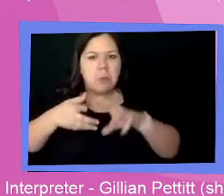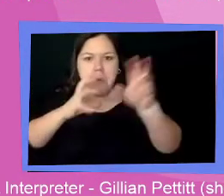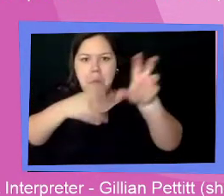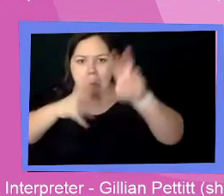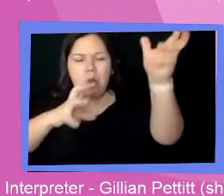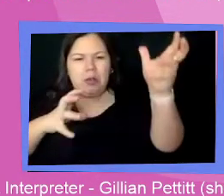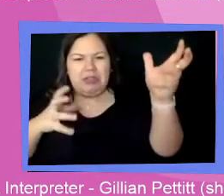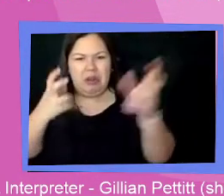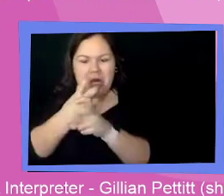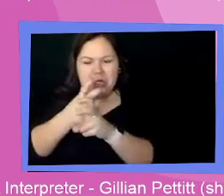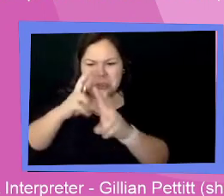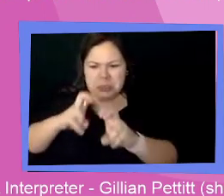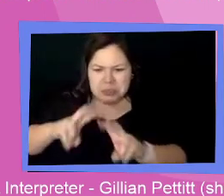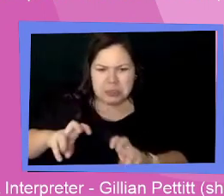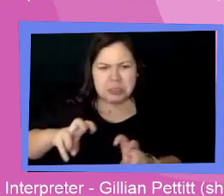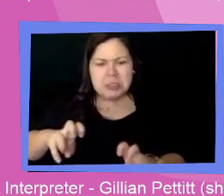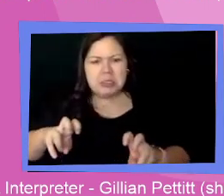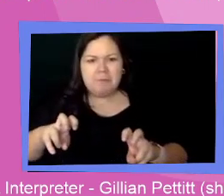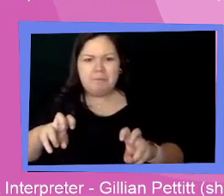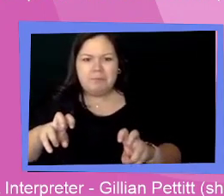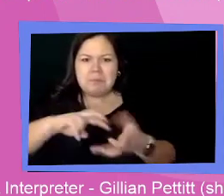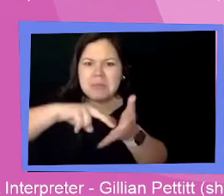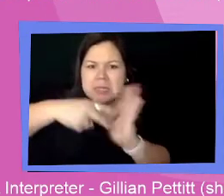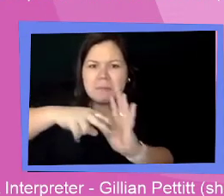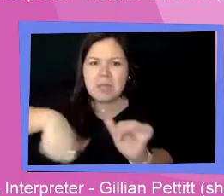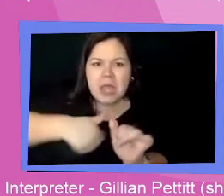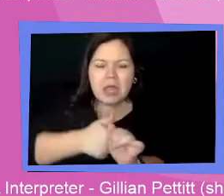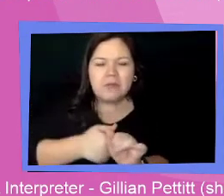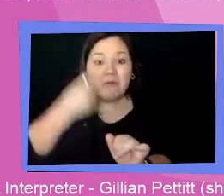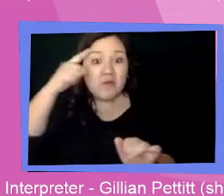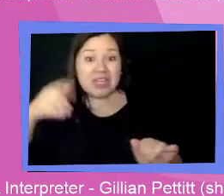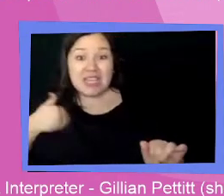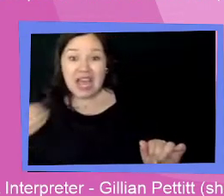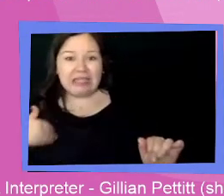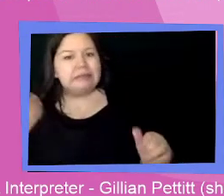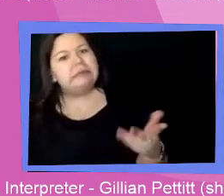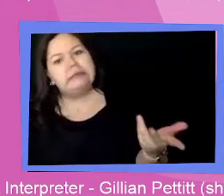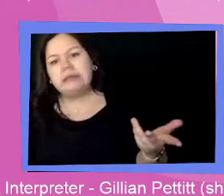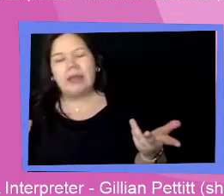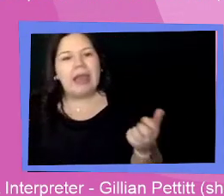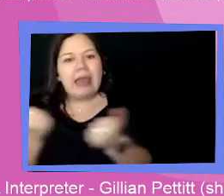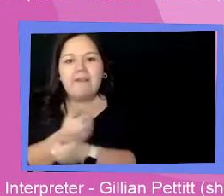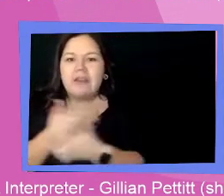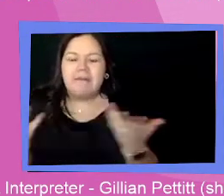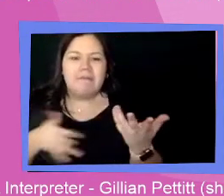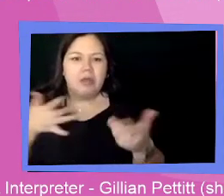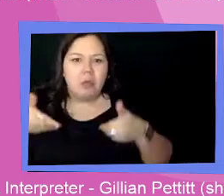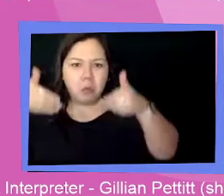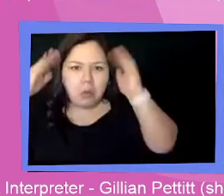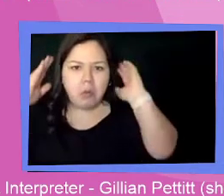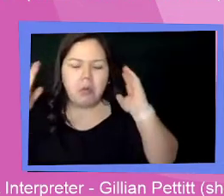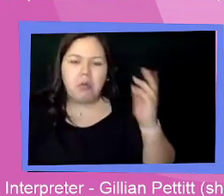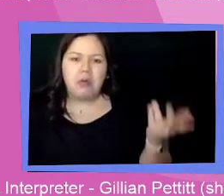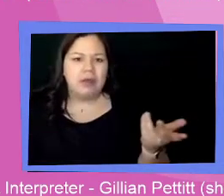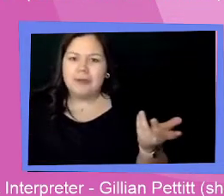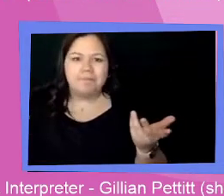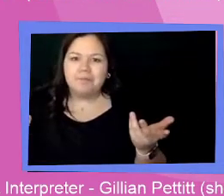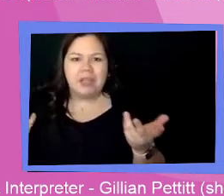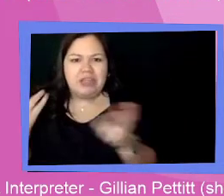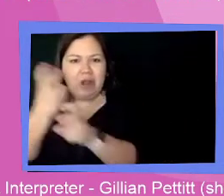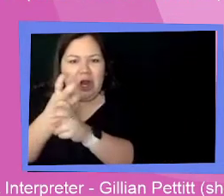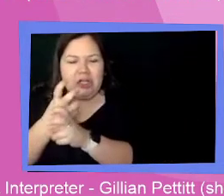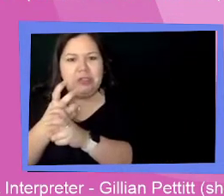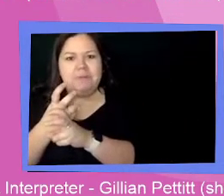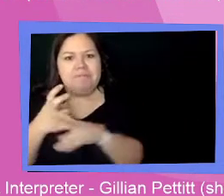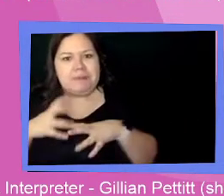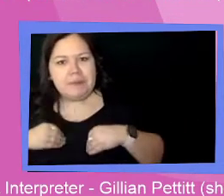much, I think, more so at that age. And you know, everything's so big around that time. And of course, so if something